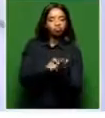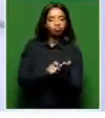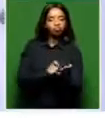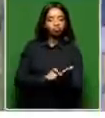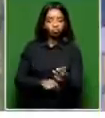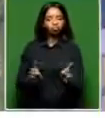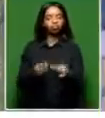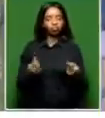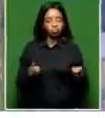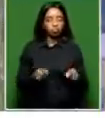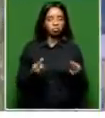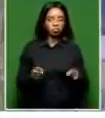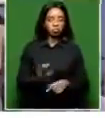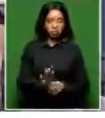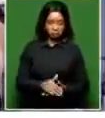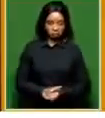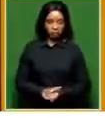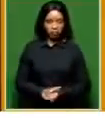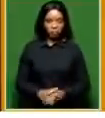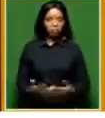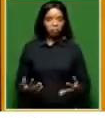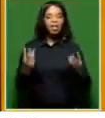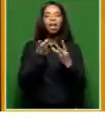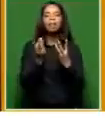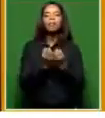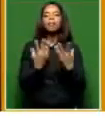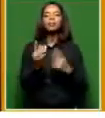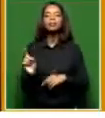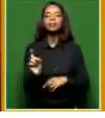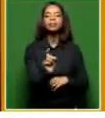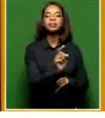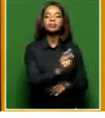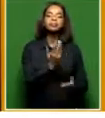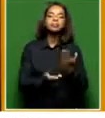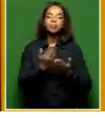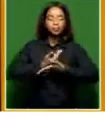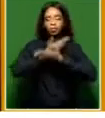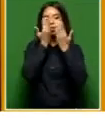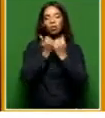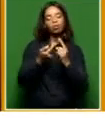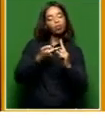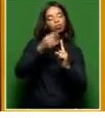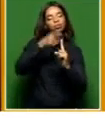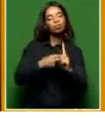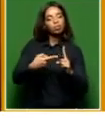about. Now, for those that don't know you that well, C-zwe, how would you describe your